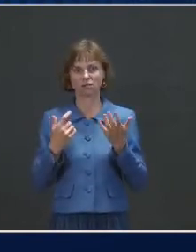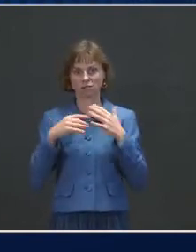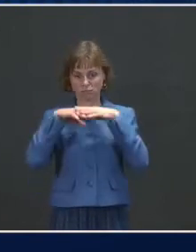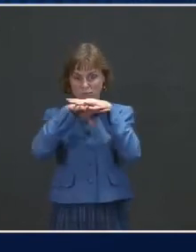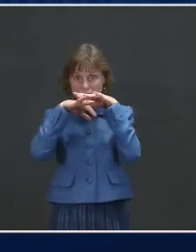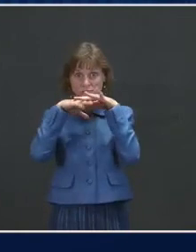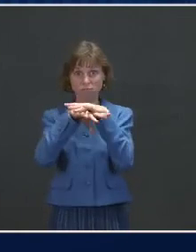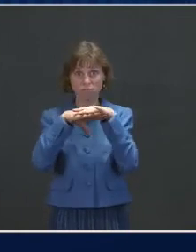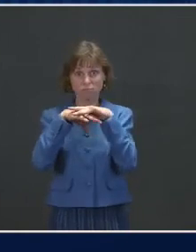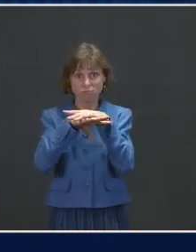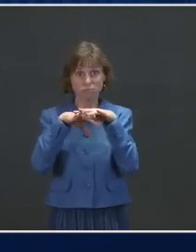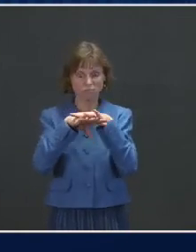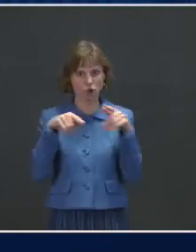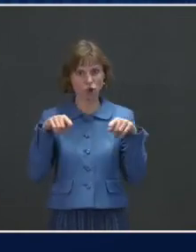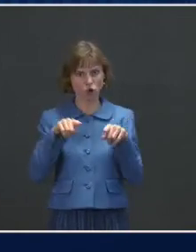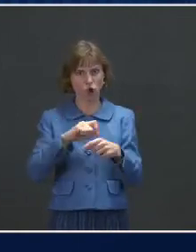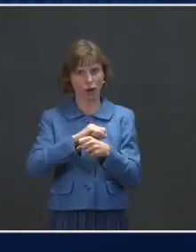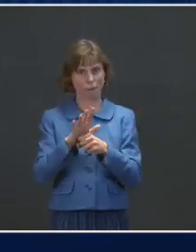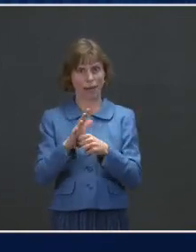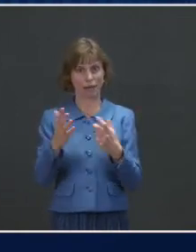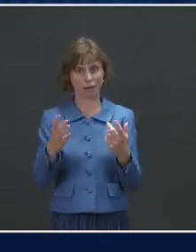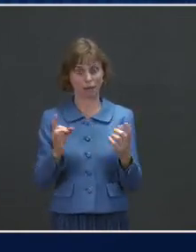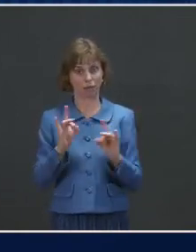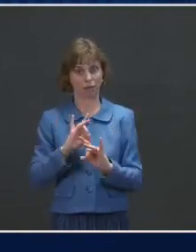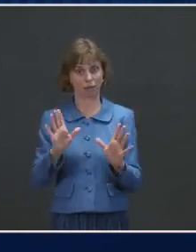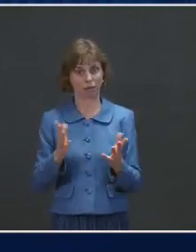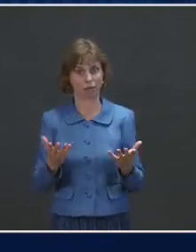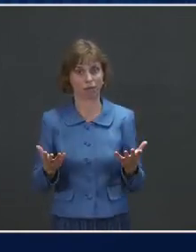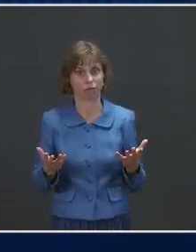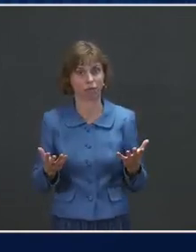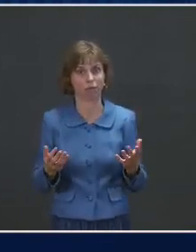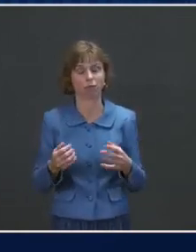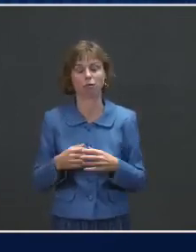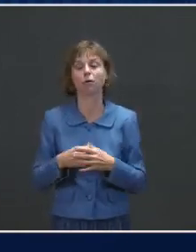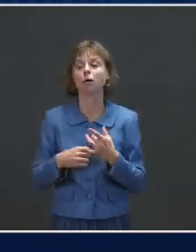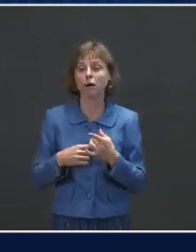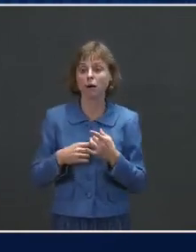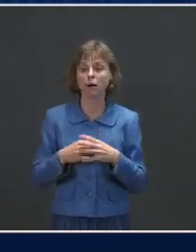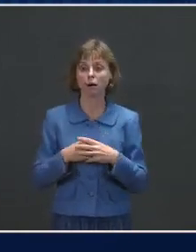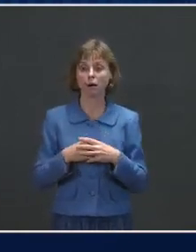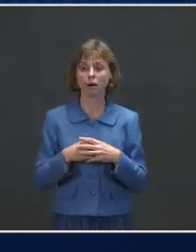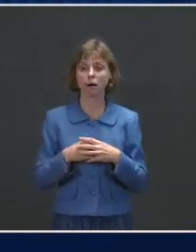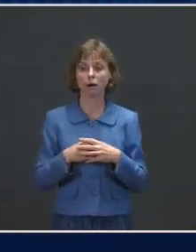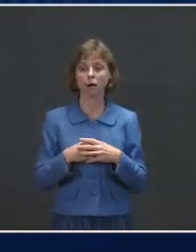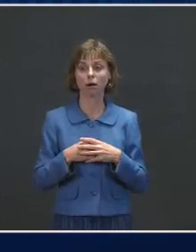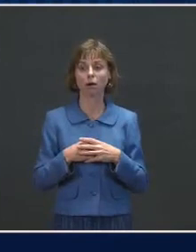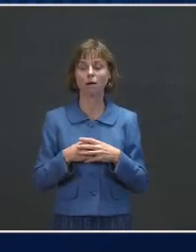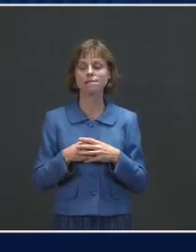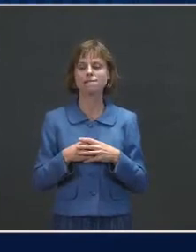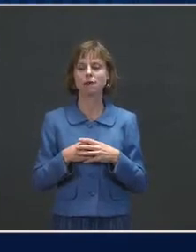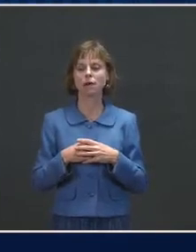one another at the height of a pandemic. Go ahead. John, I have two questions. First,